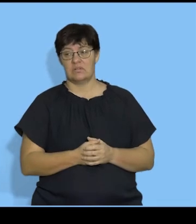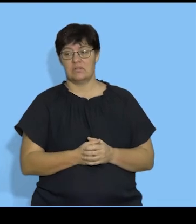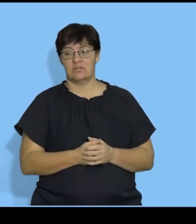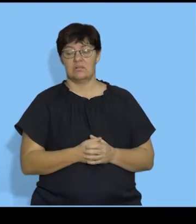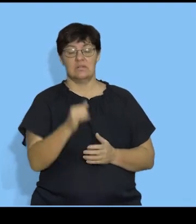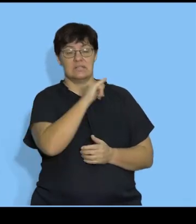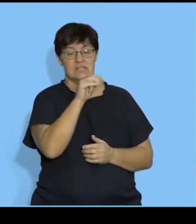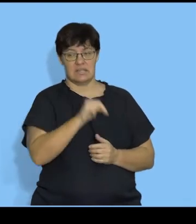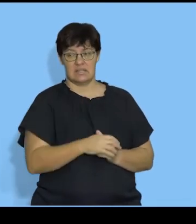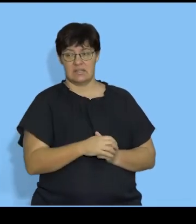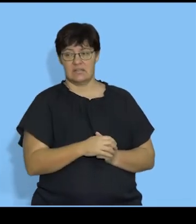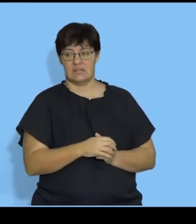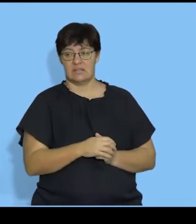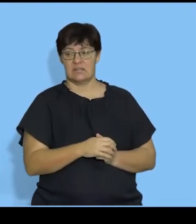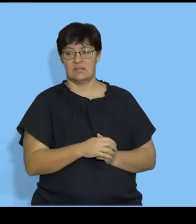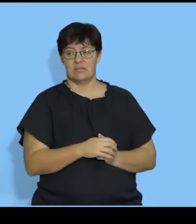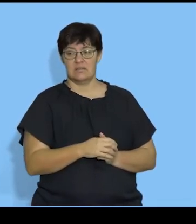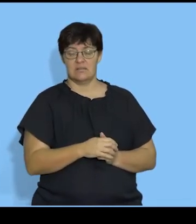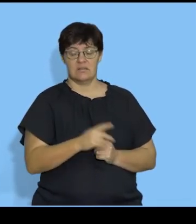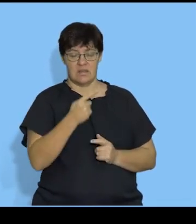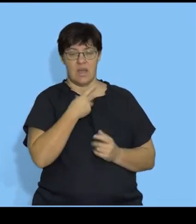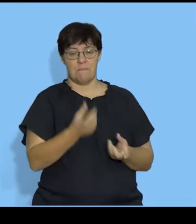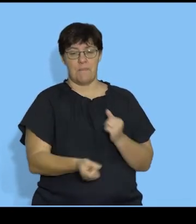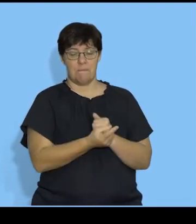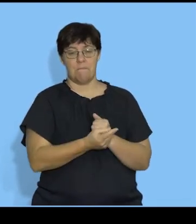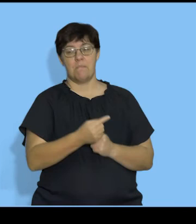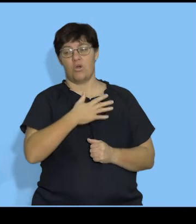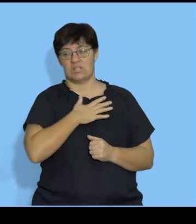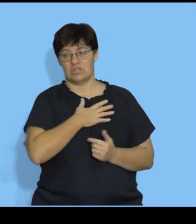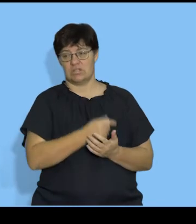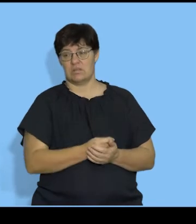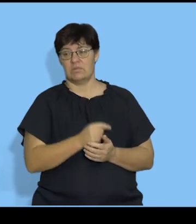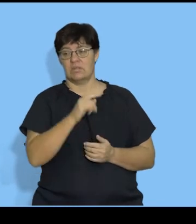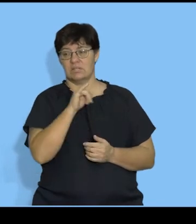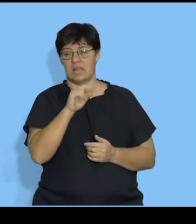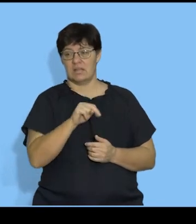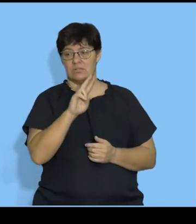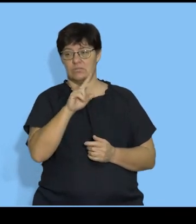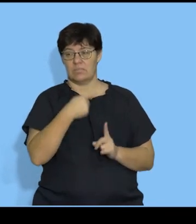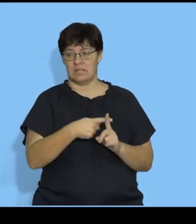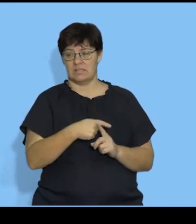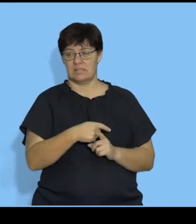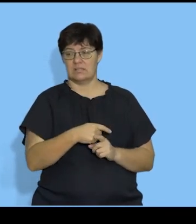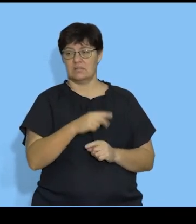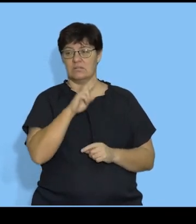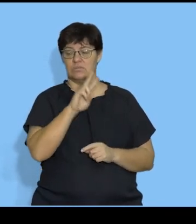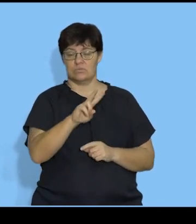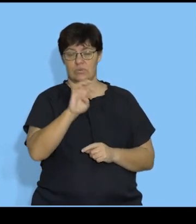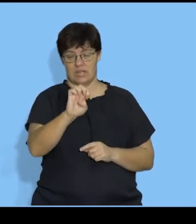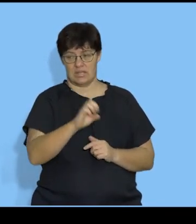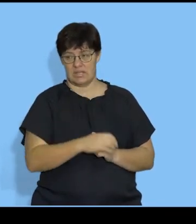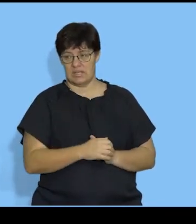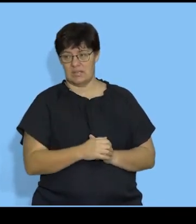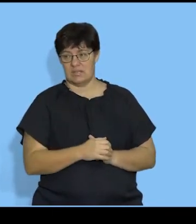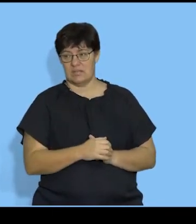zinc undergoing oxidation, okay? Plus 2 electrons, right? So that's the